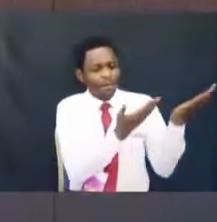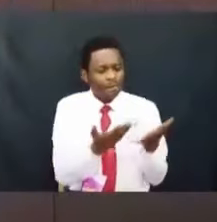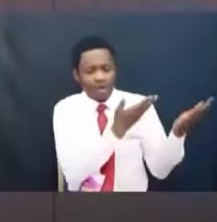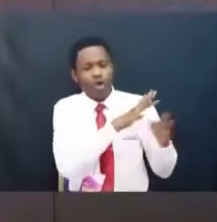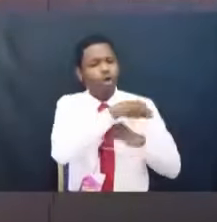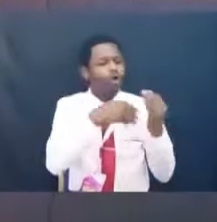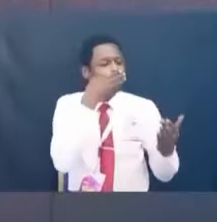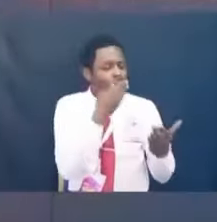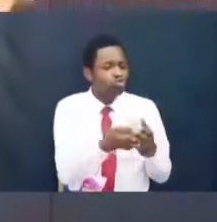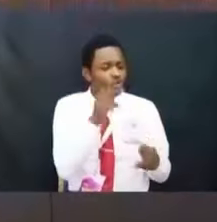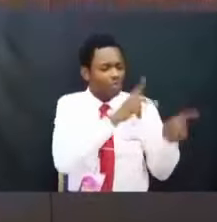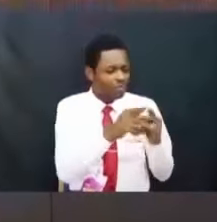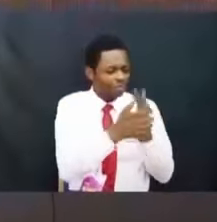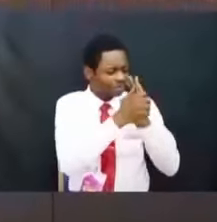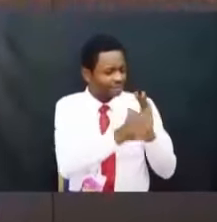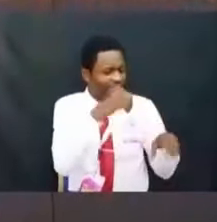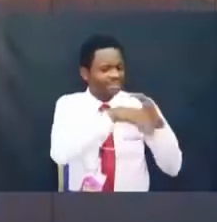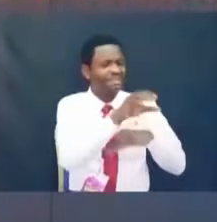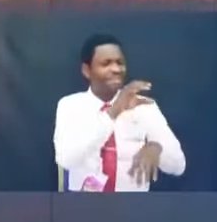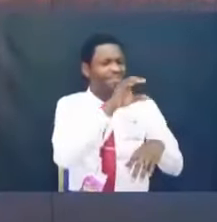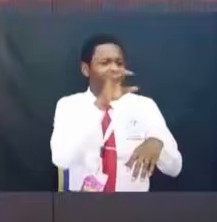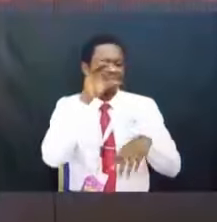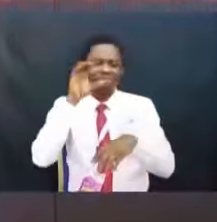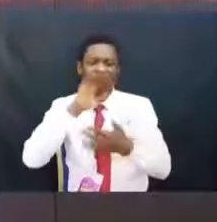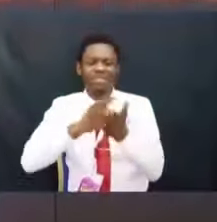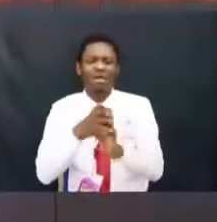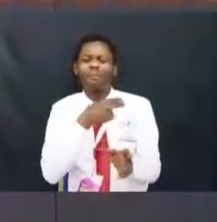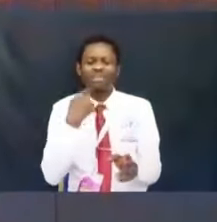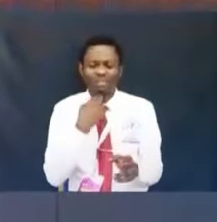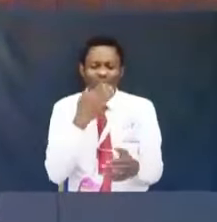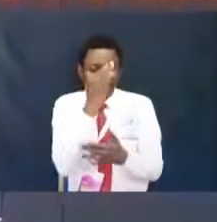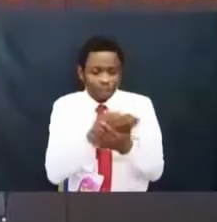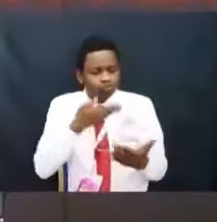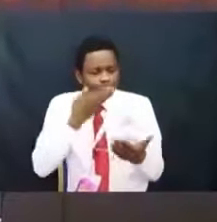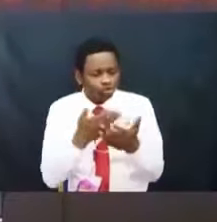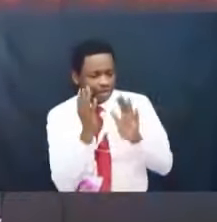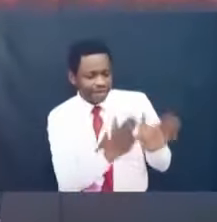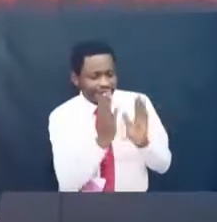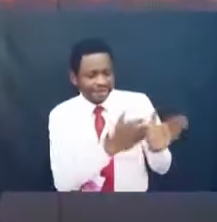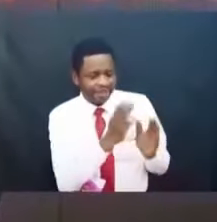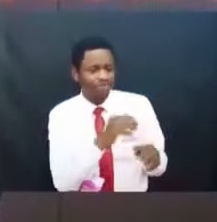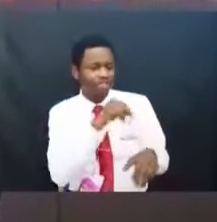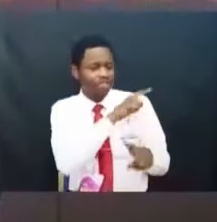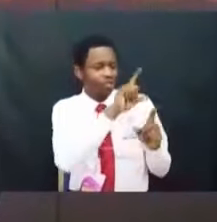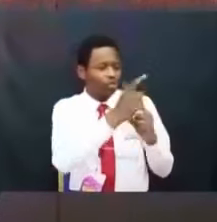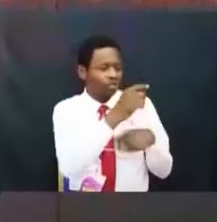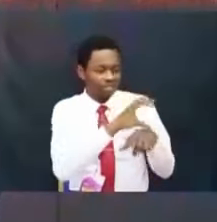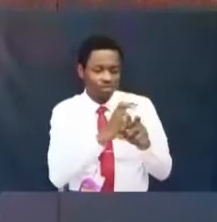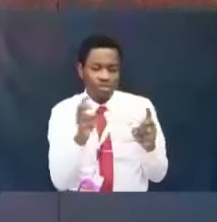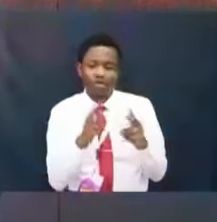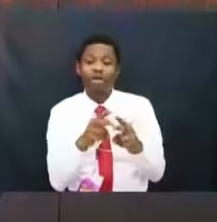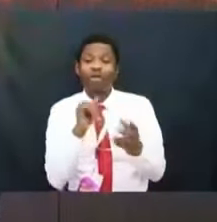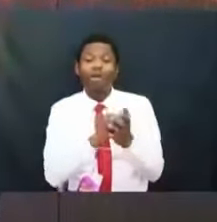strategically leave some of them in the local church, so that when the pastors come, they will help them build the church.